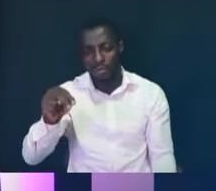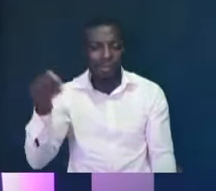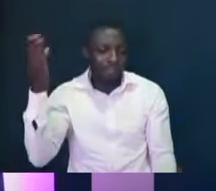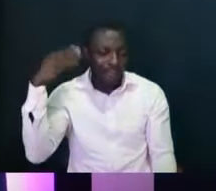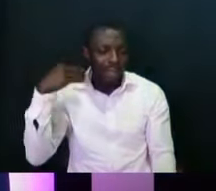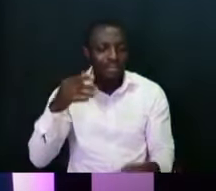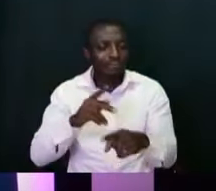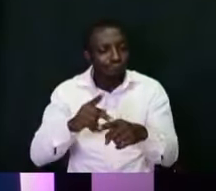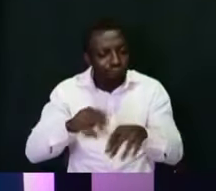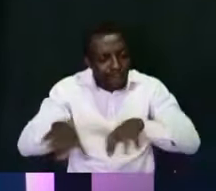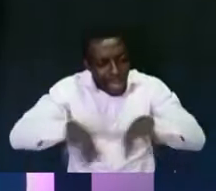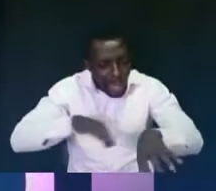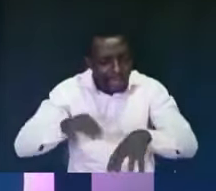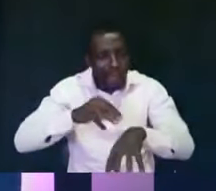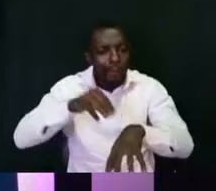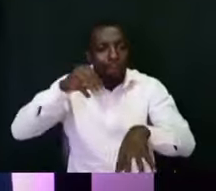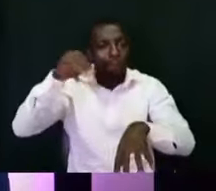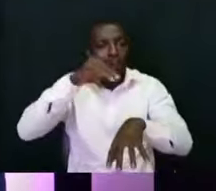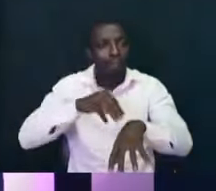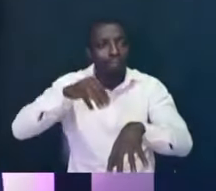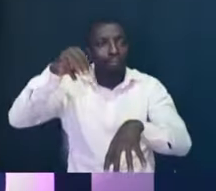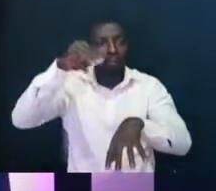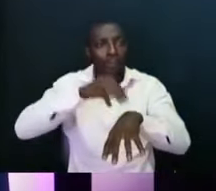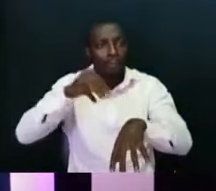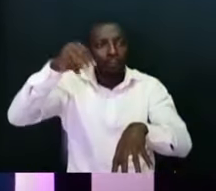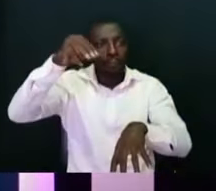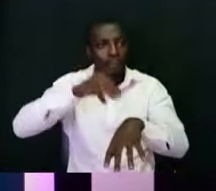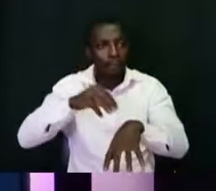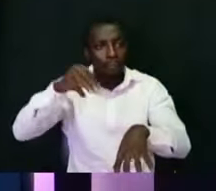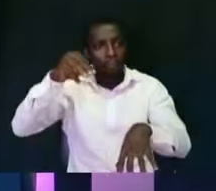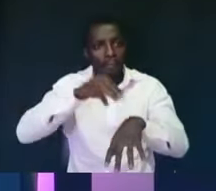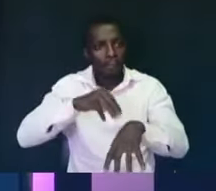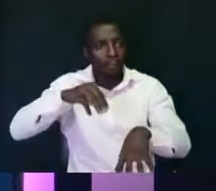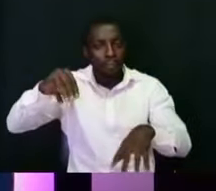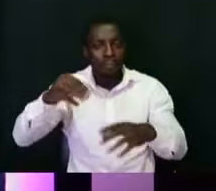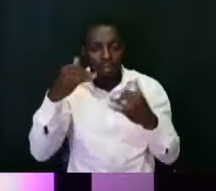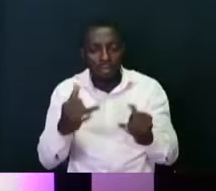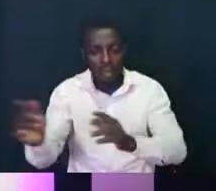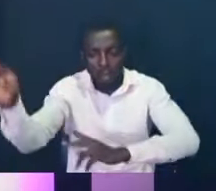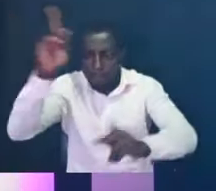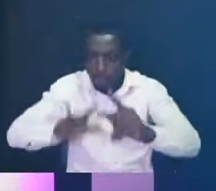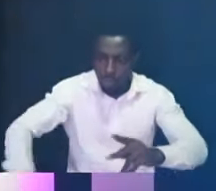Simon. And amaze all the people of Samaria.